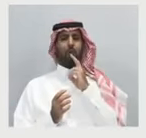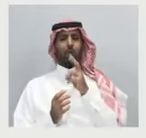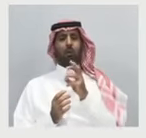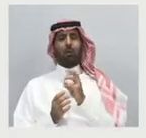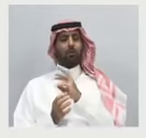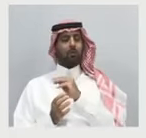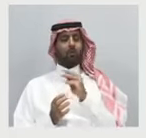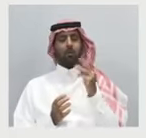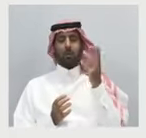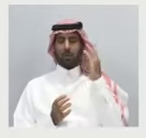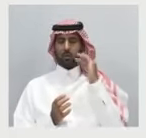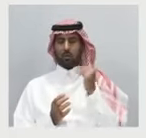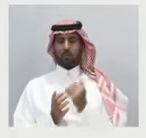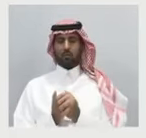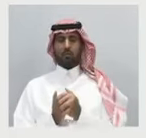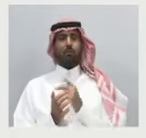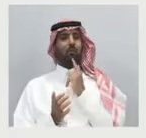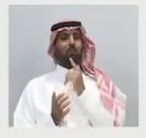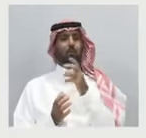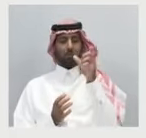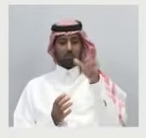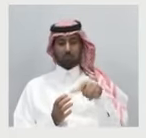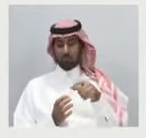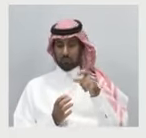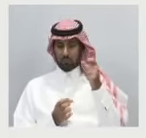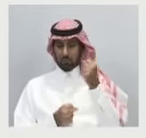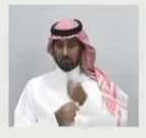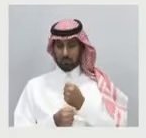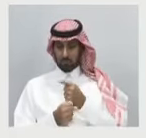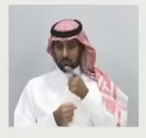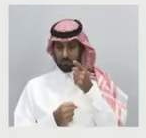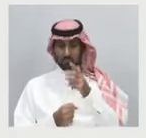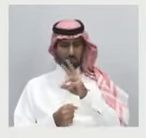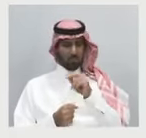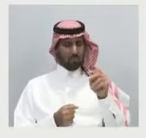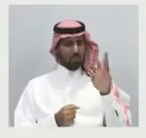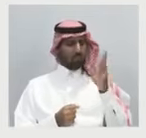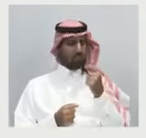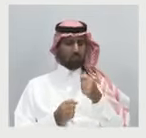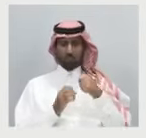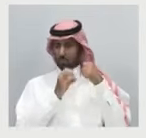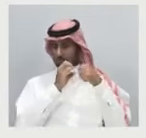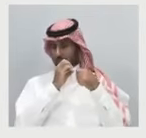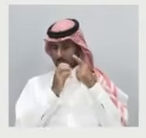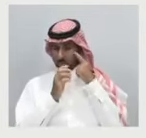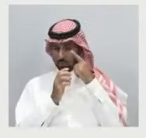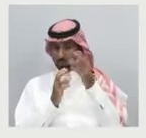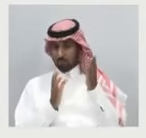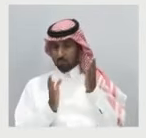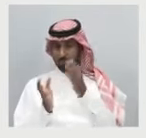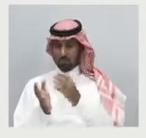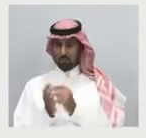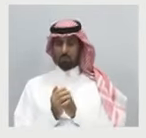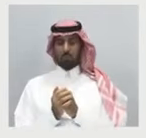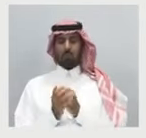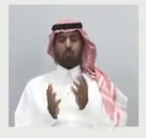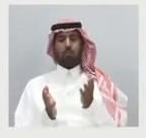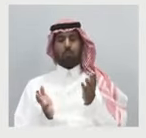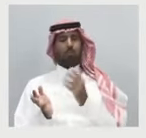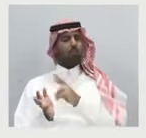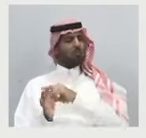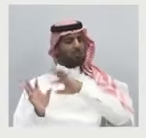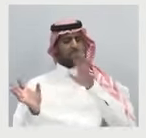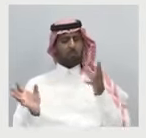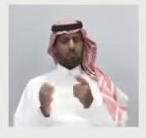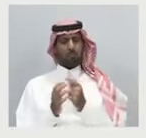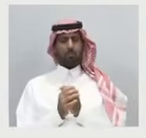which internship is better for you? It would be media. All of them would say a media intern. You